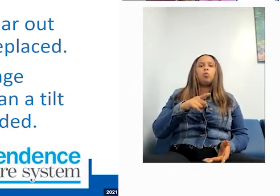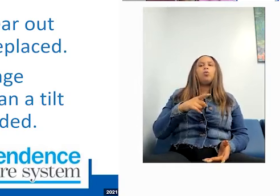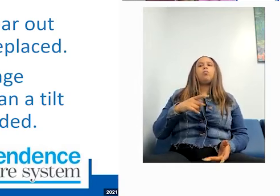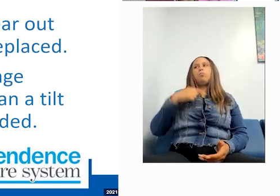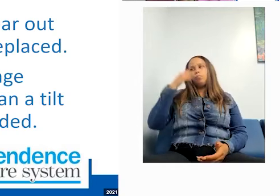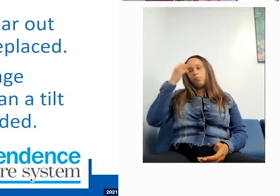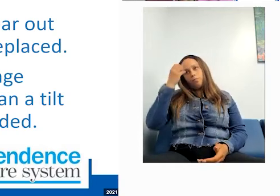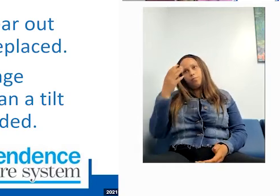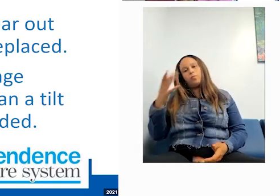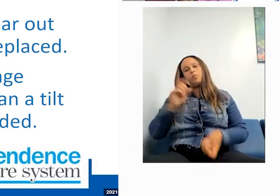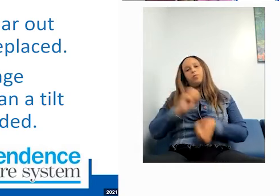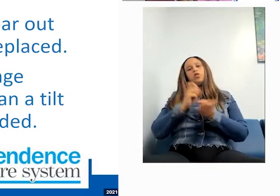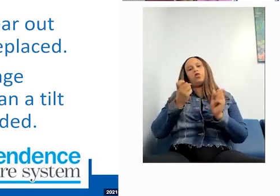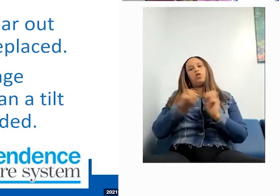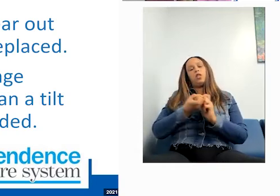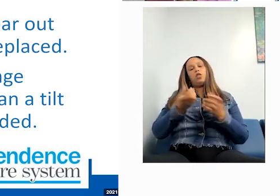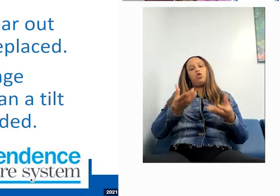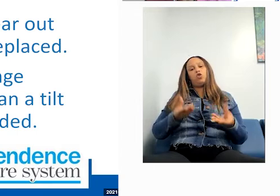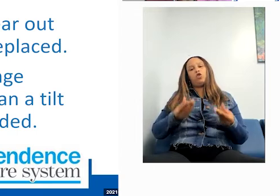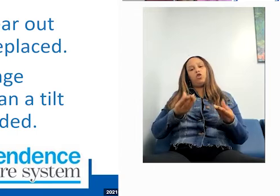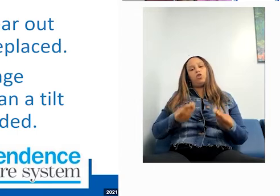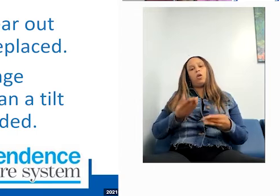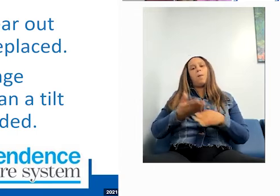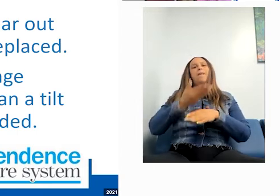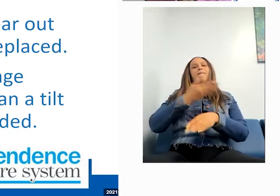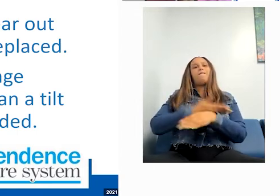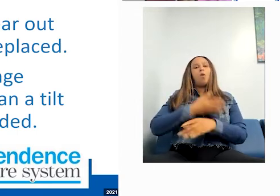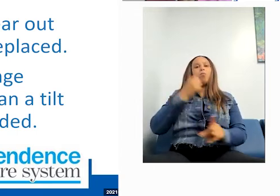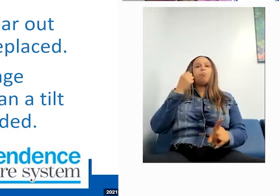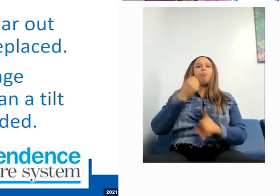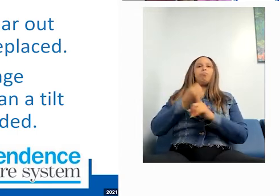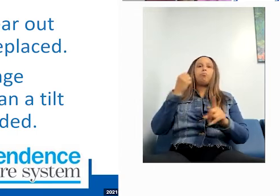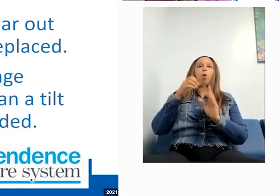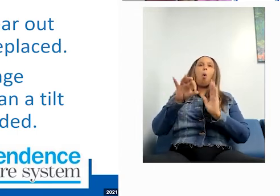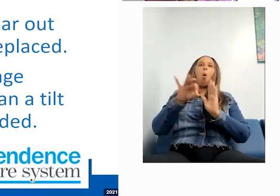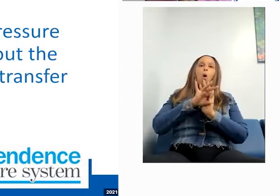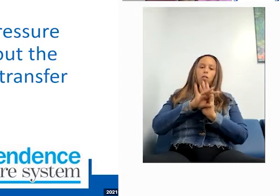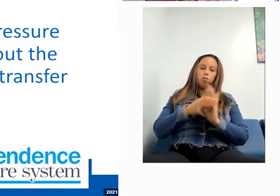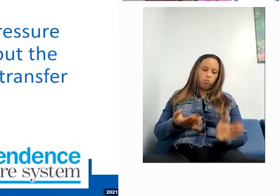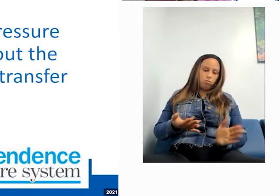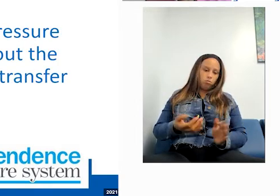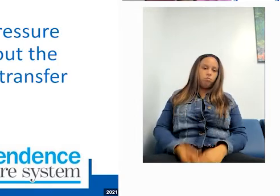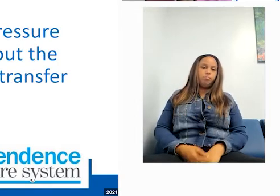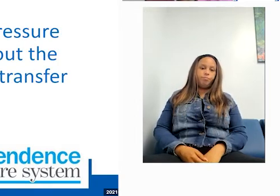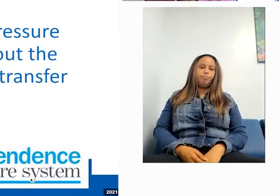cushion before there's a problem that occurs underneath the sitting bones.